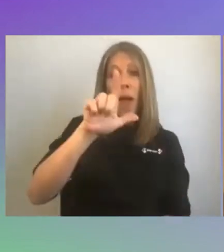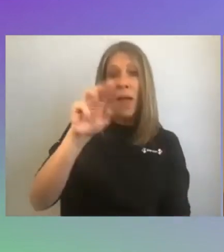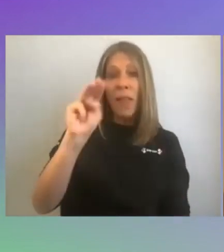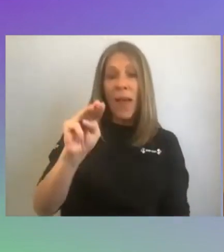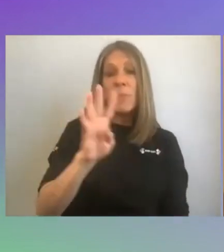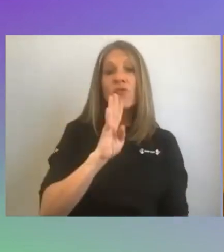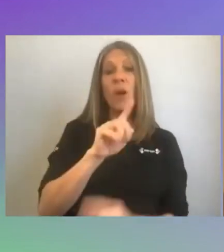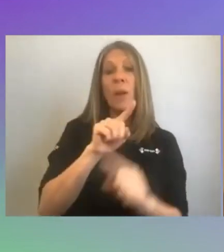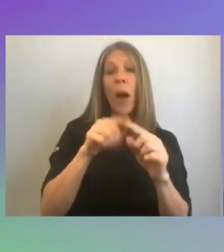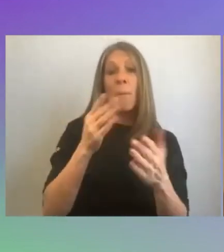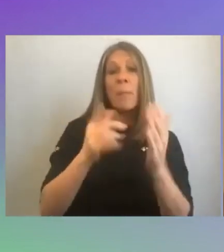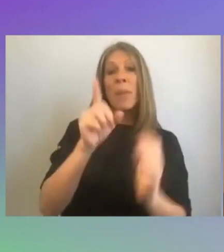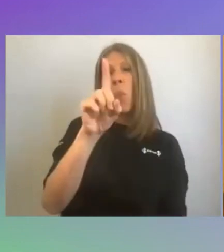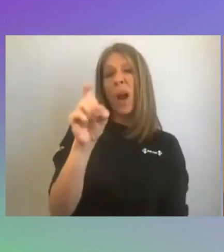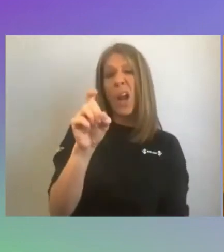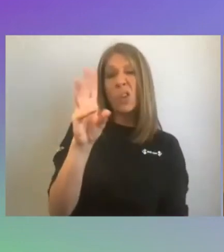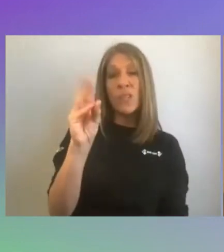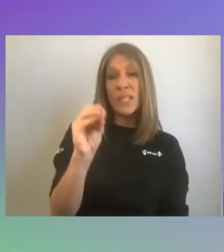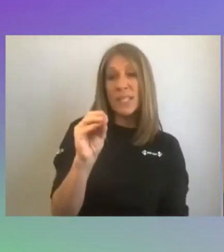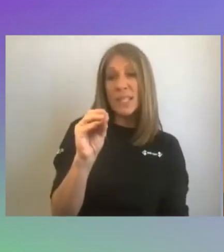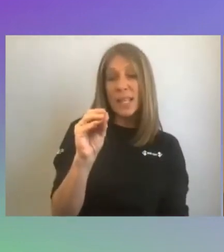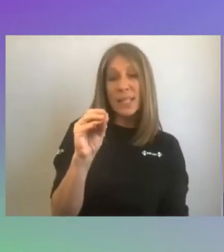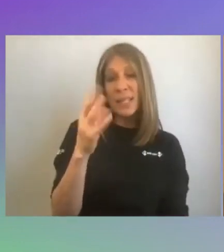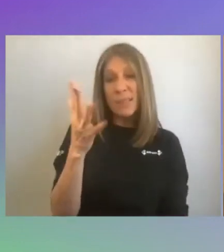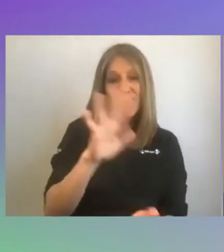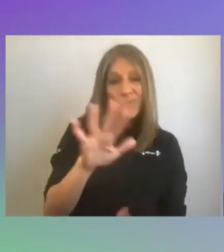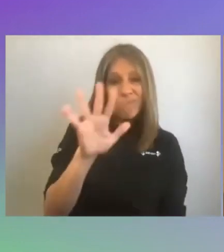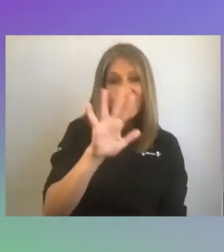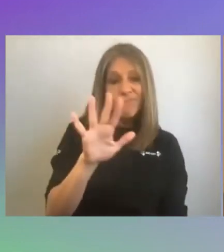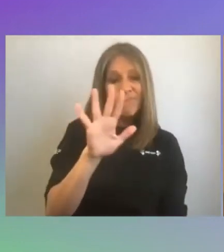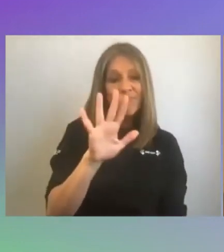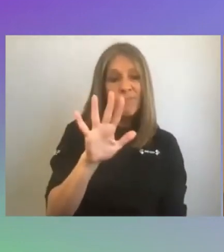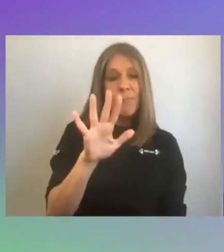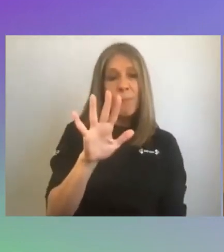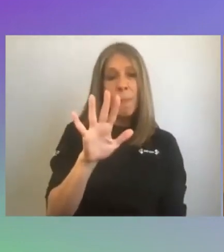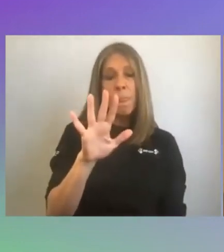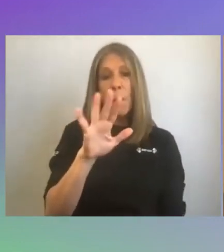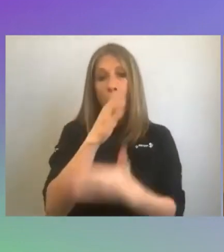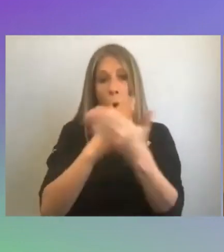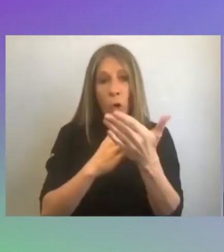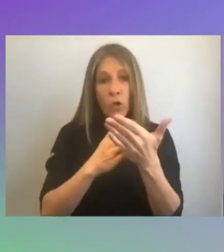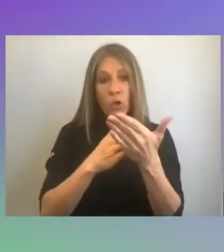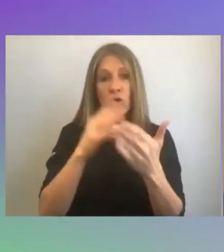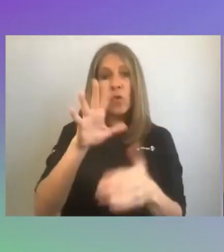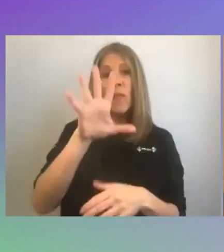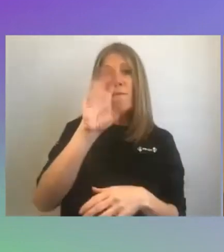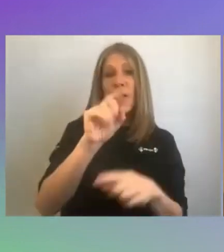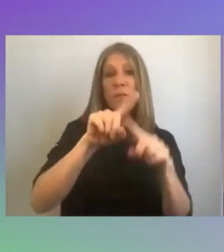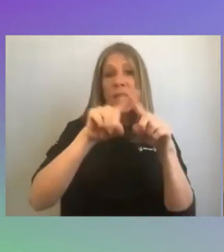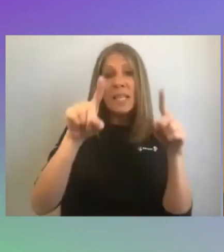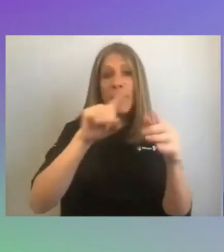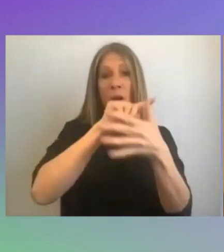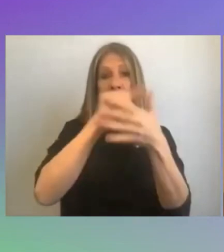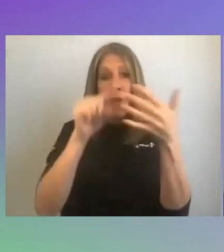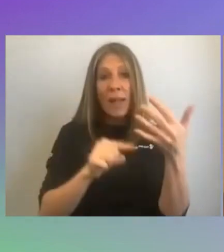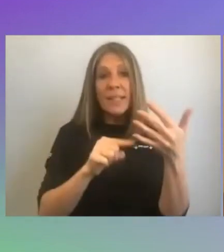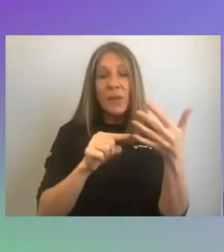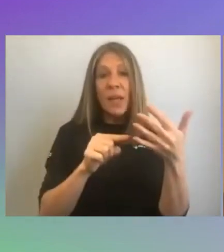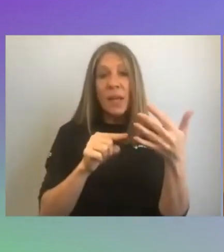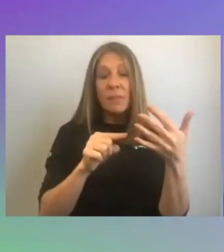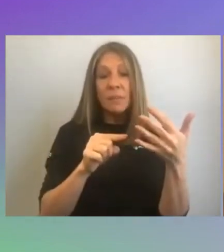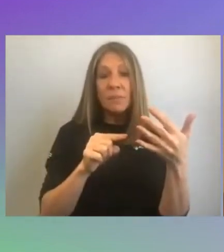maybe 160 plus or minus components to the 50 different criteria